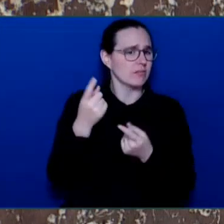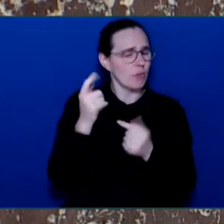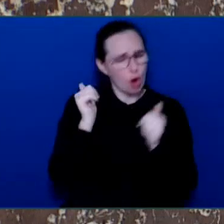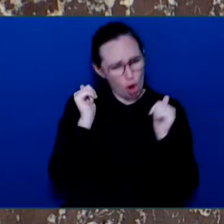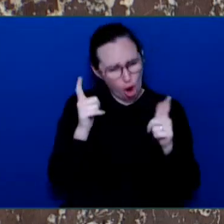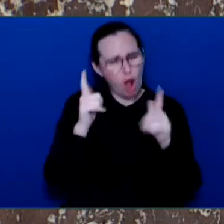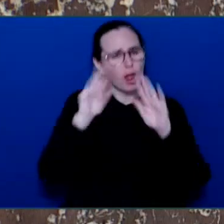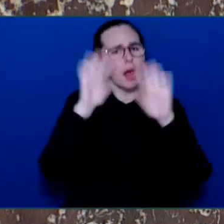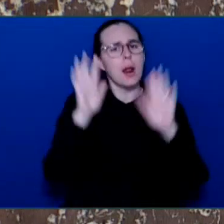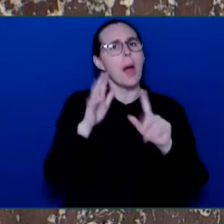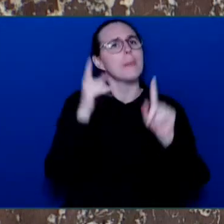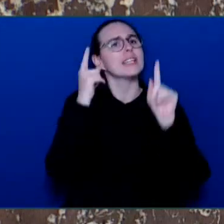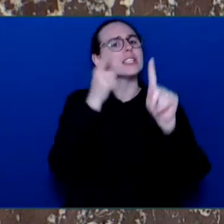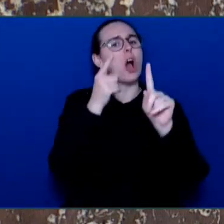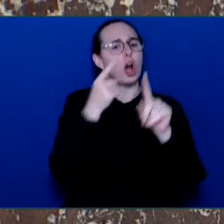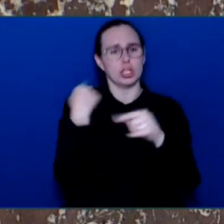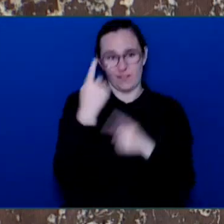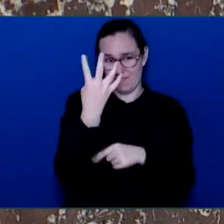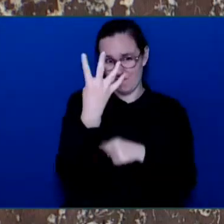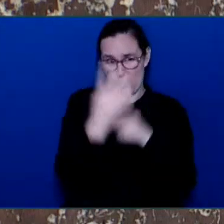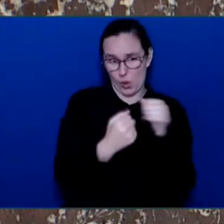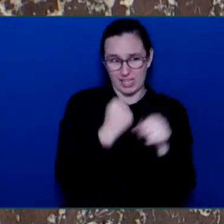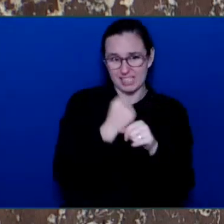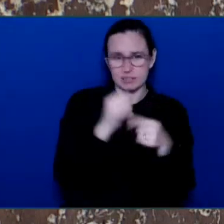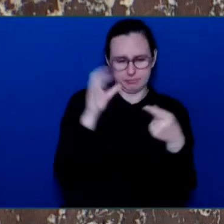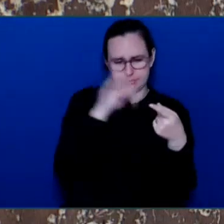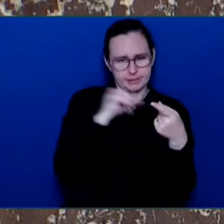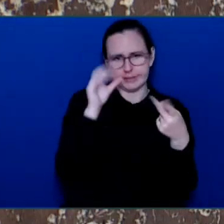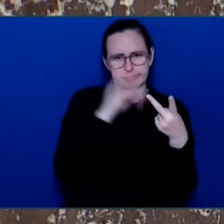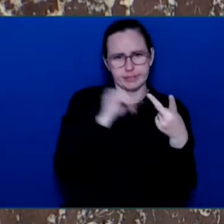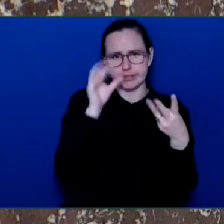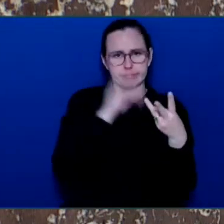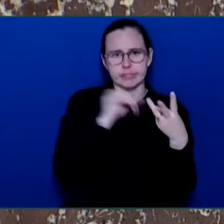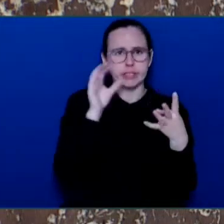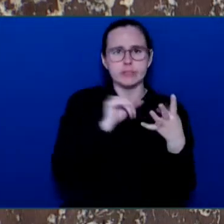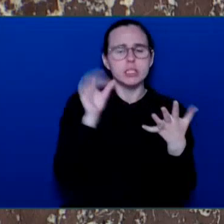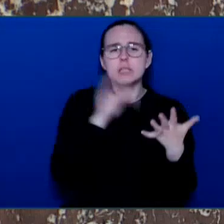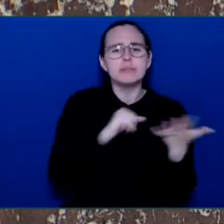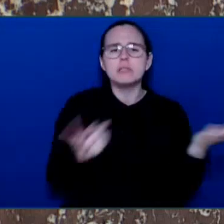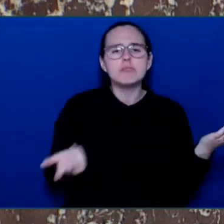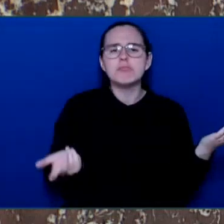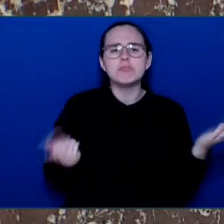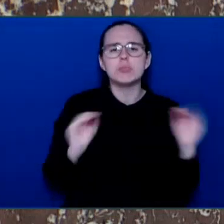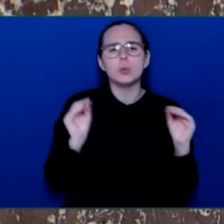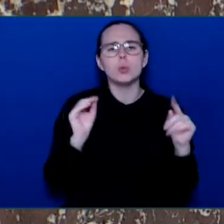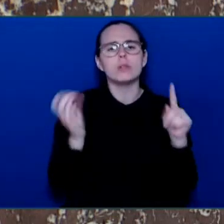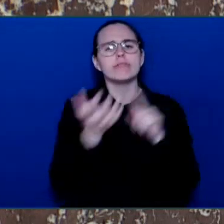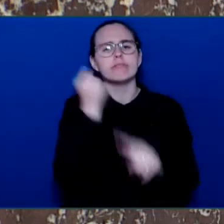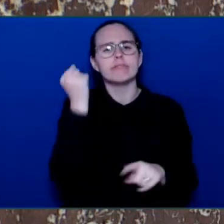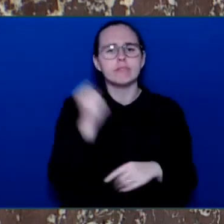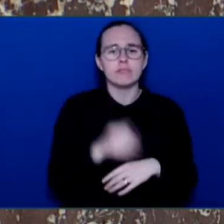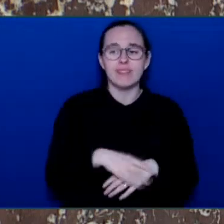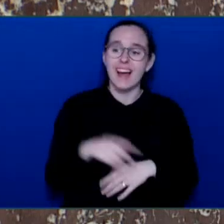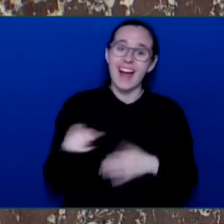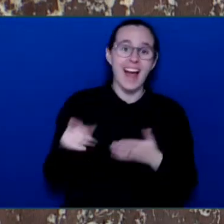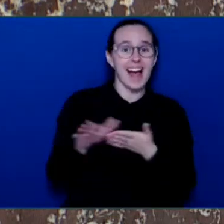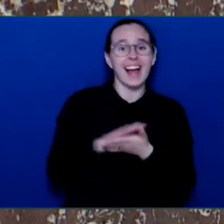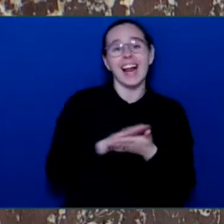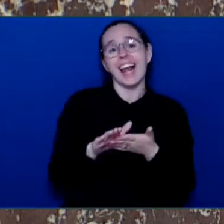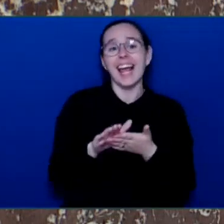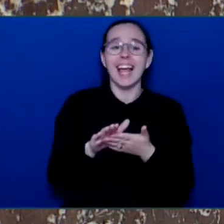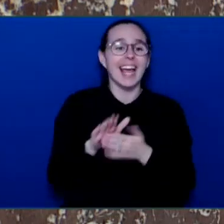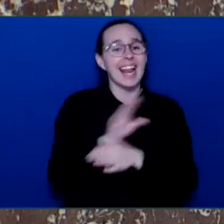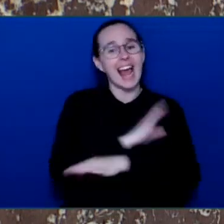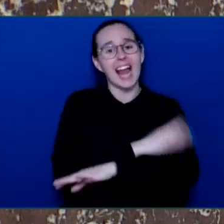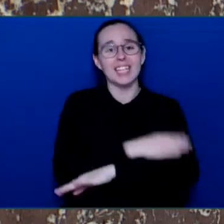Simple fact, Mr. Speaker, is it has transformed into a Cost BC plan. It's costing more and achieving nothing. Yet